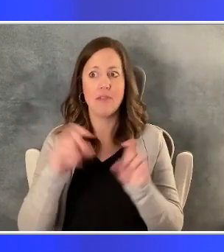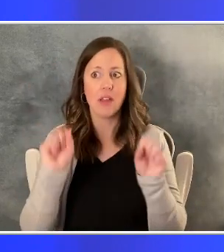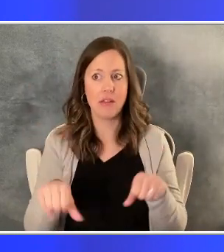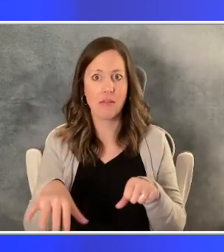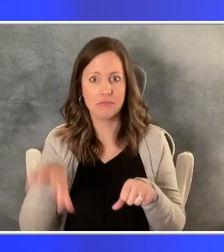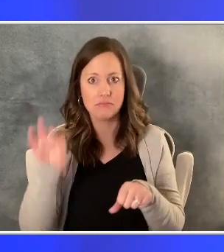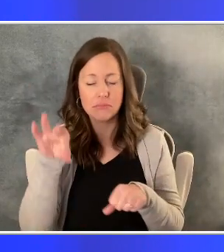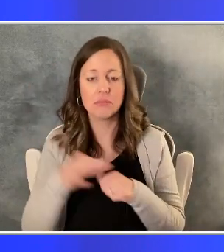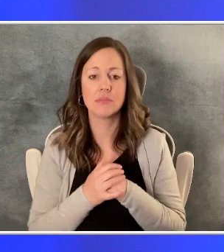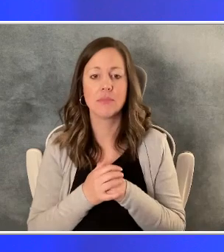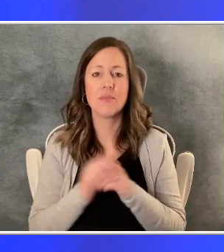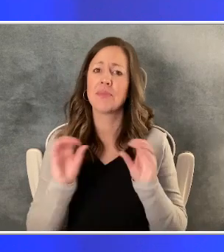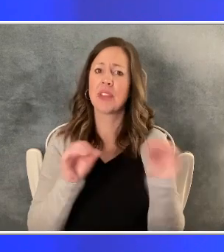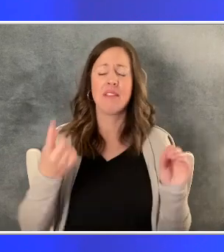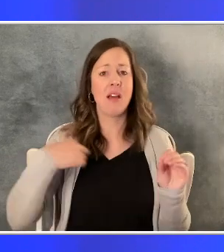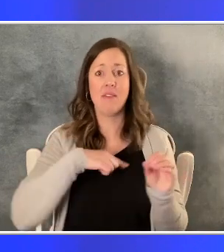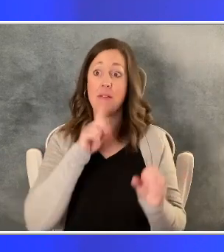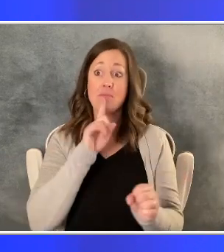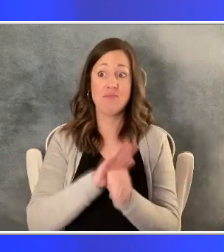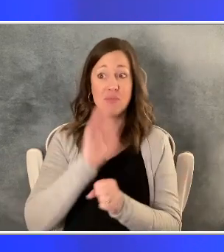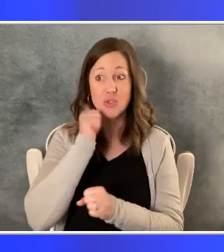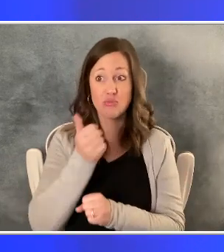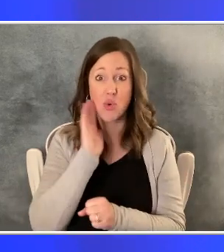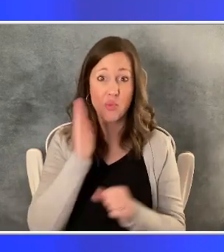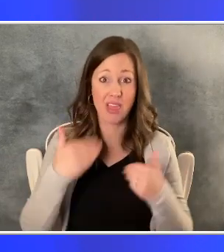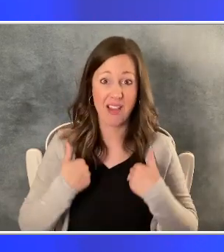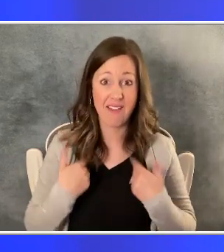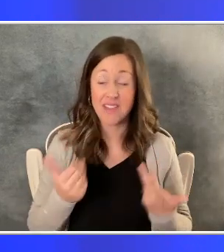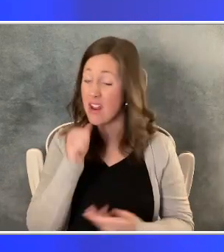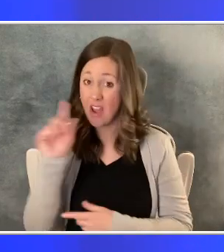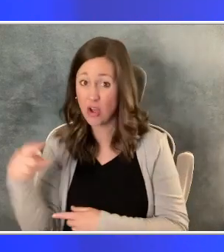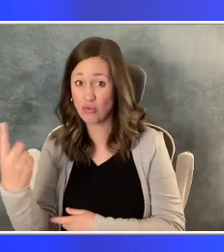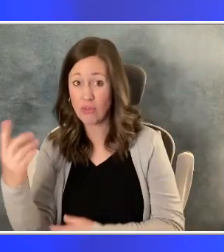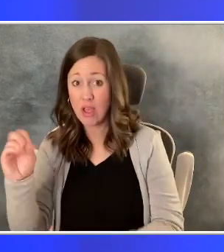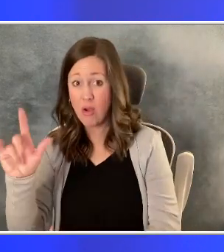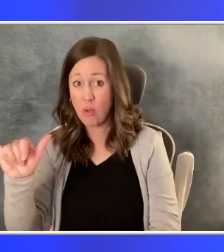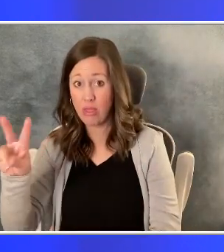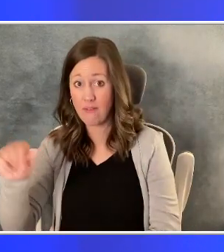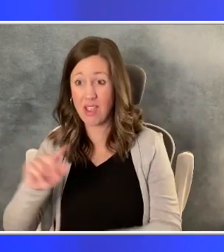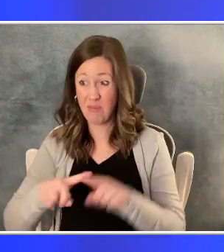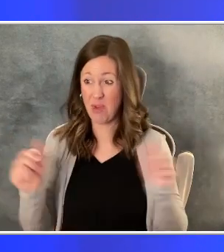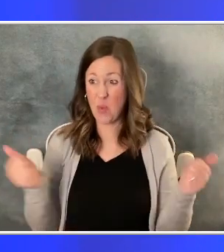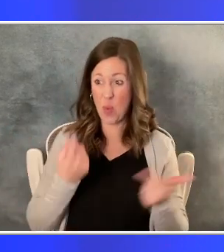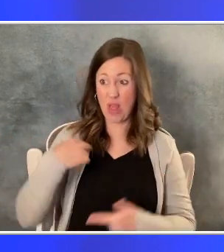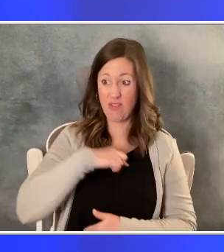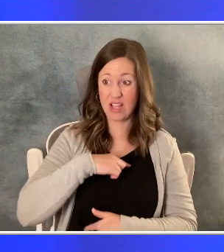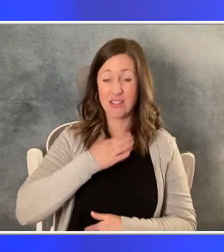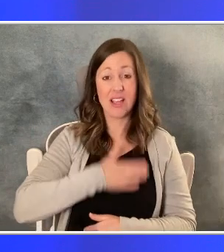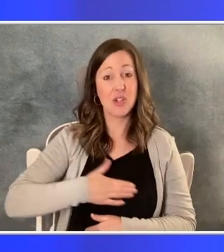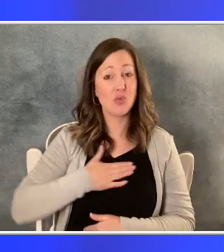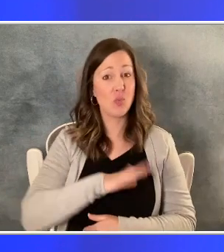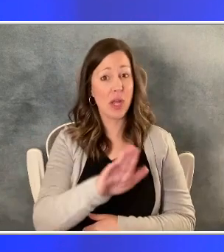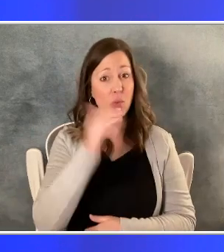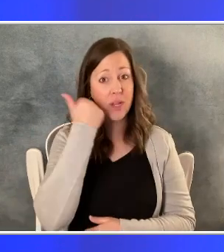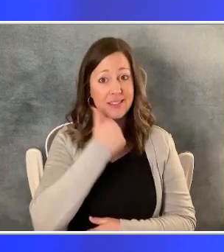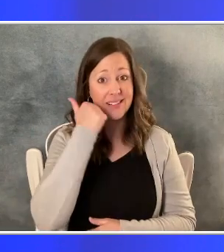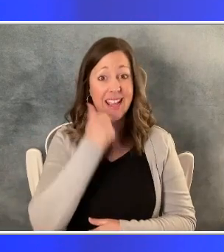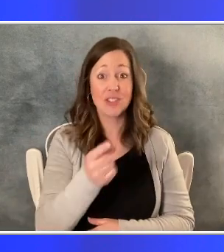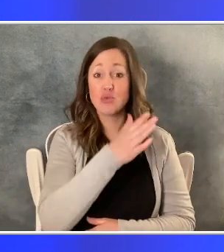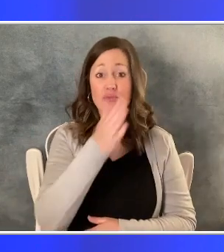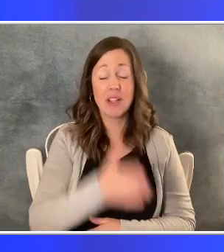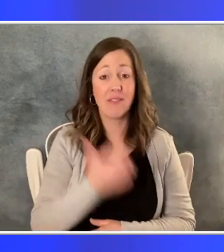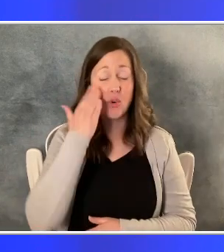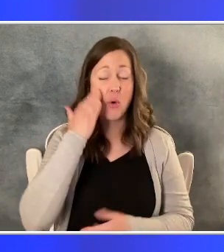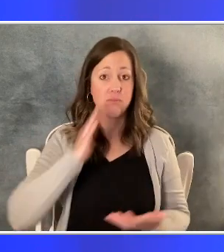None of us are promised tomorrow, not just Olivia, but you and I as well. Enjoy your day as you never know the curveball coming tomorrow. I